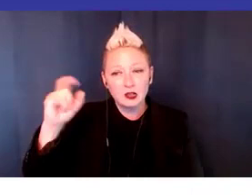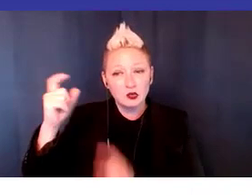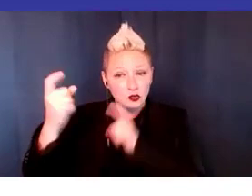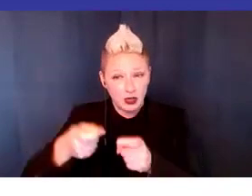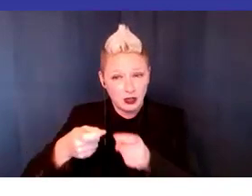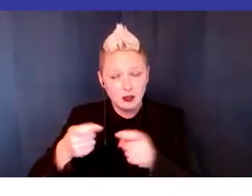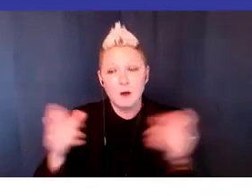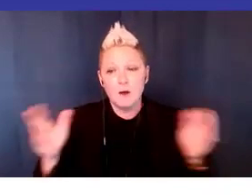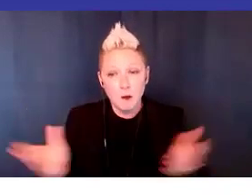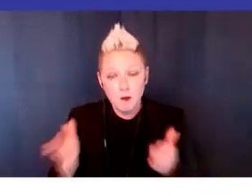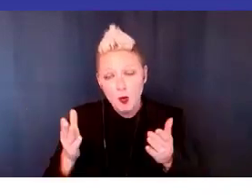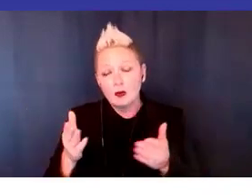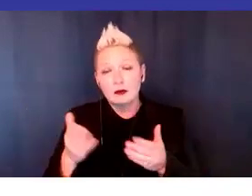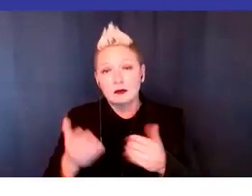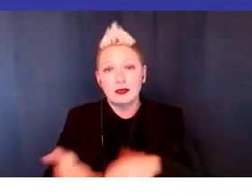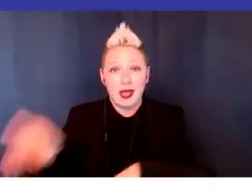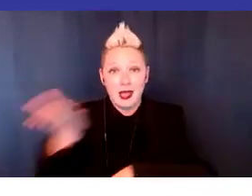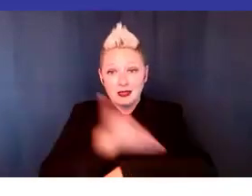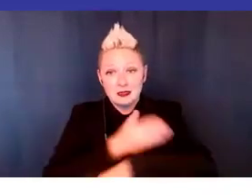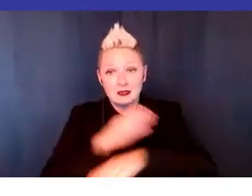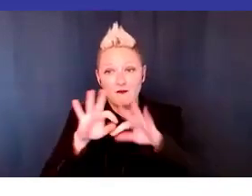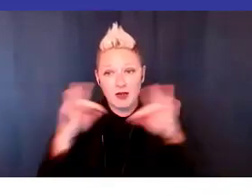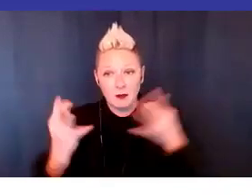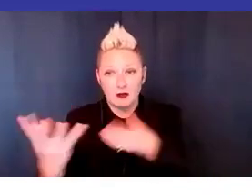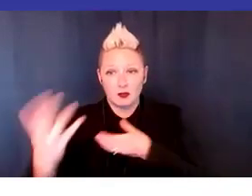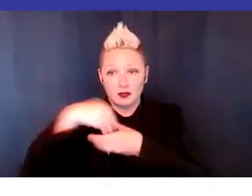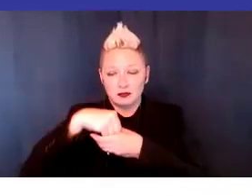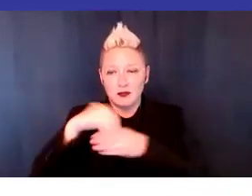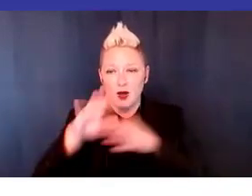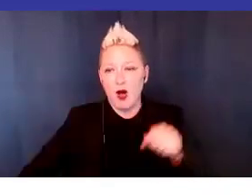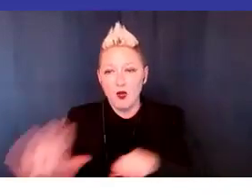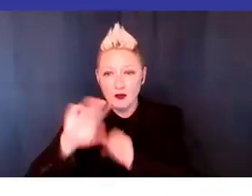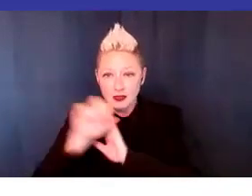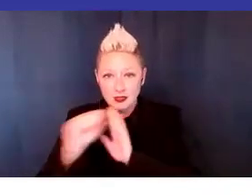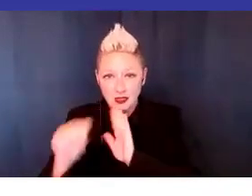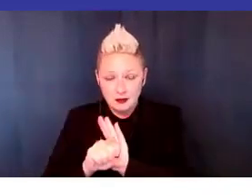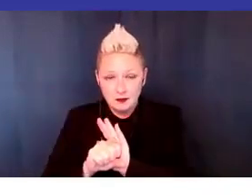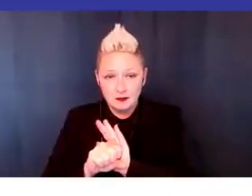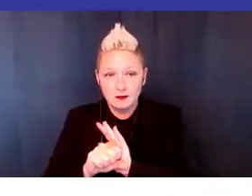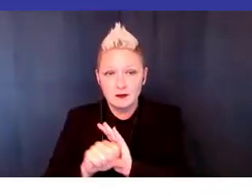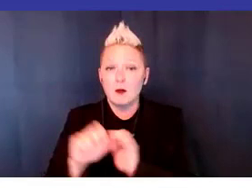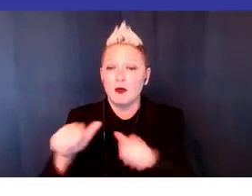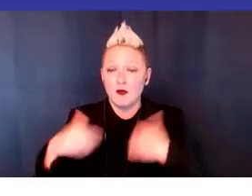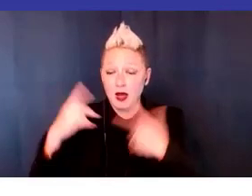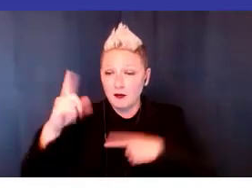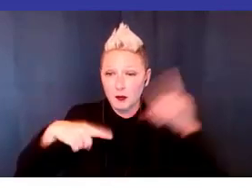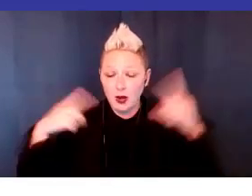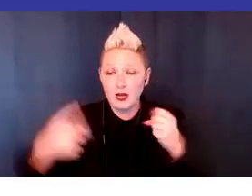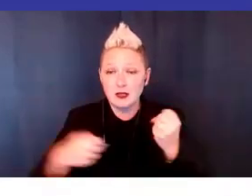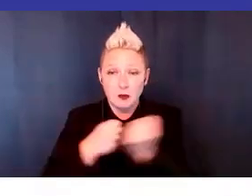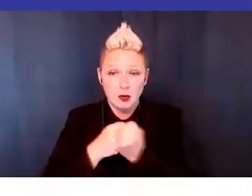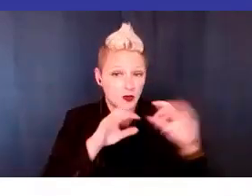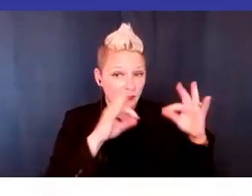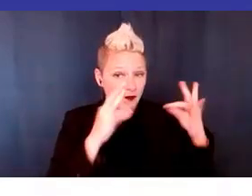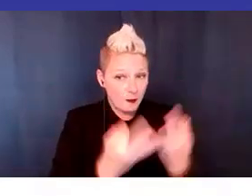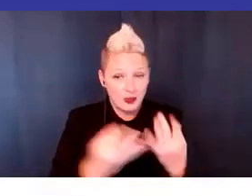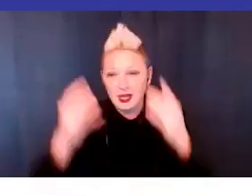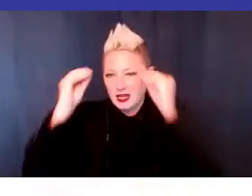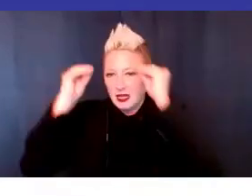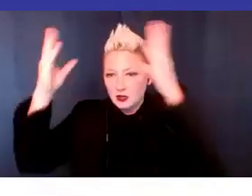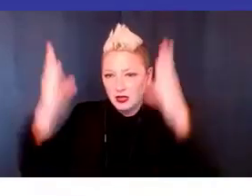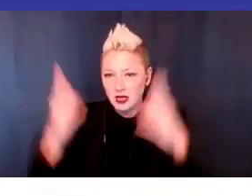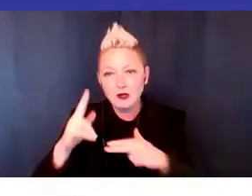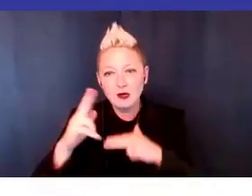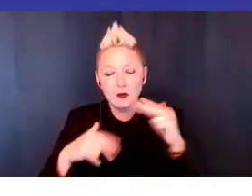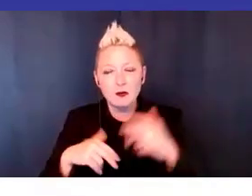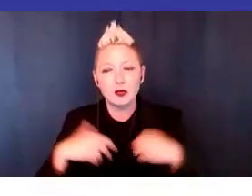and enhance family engagement statewide. WISPE provides a variety of supports to both families and educators to build